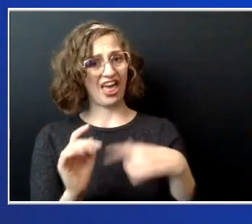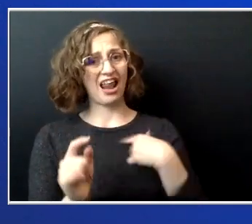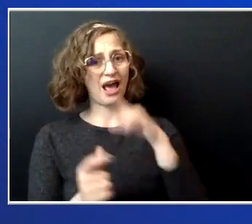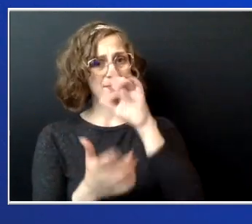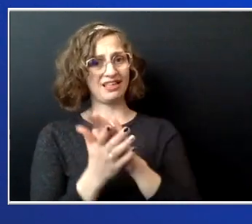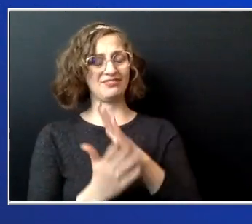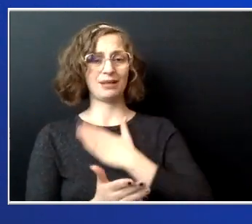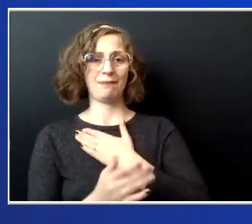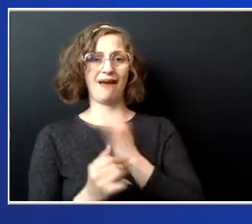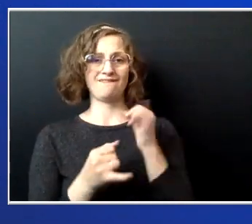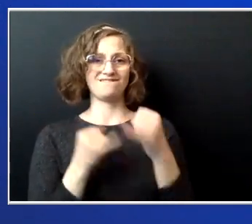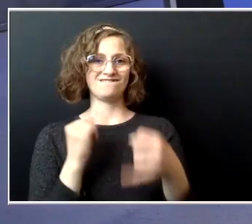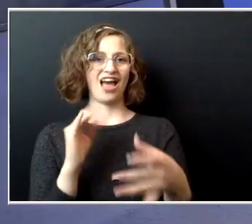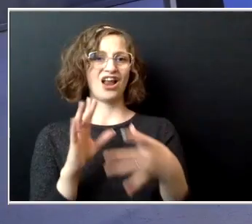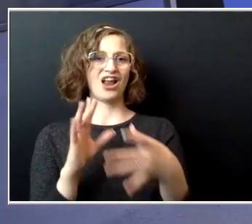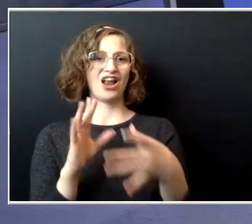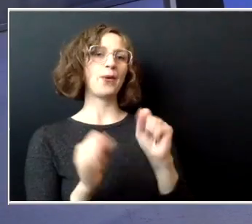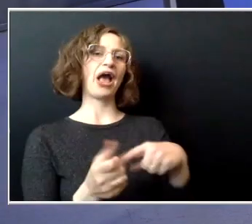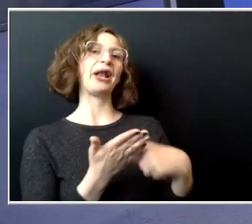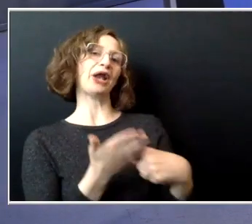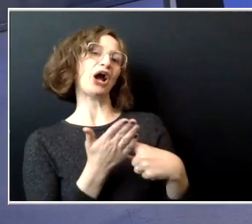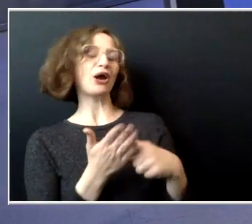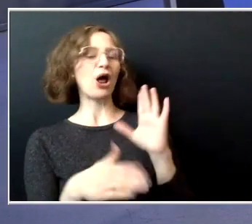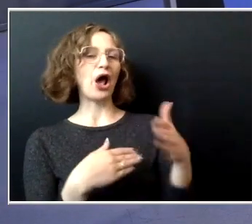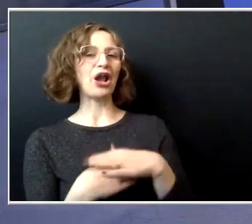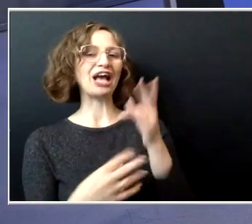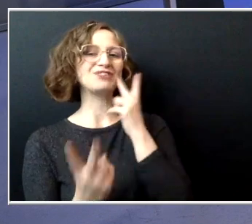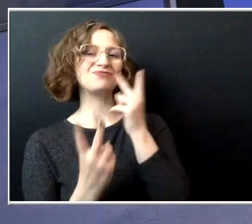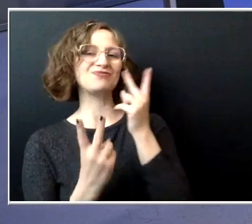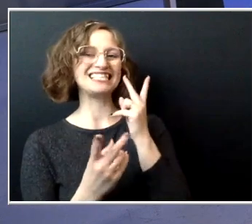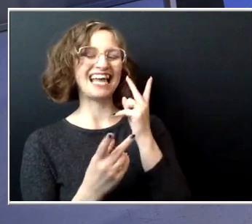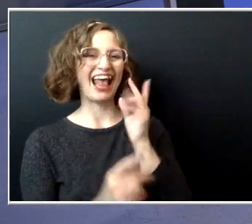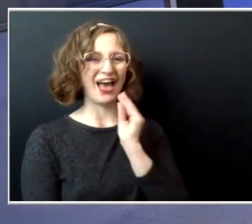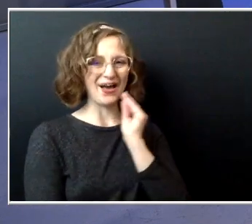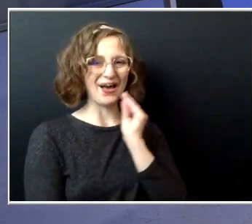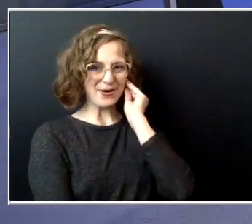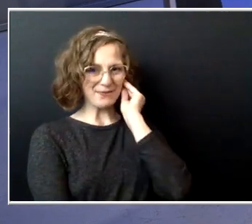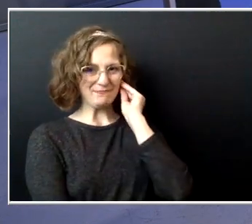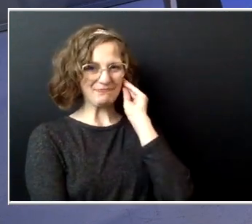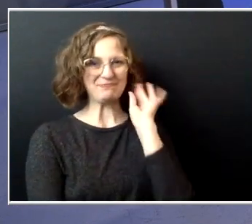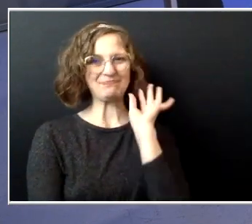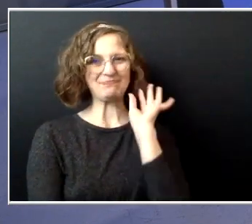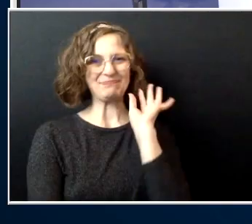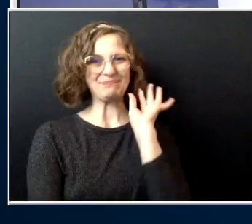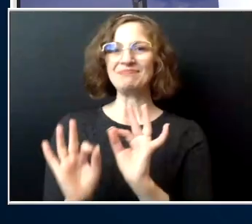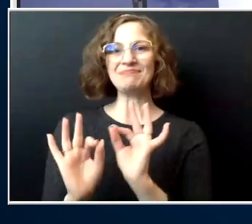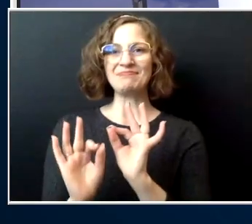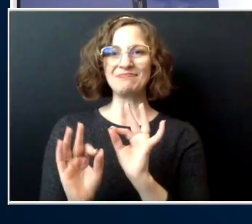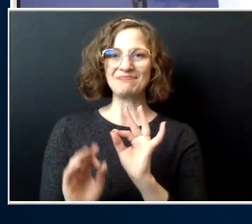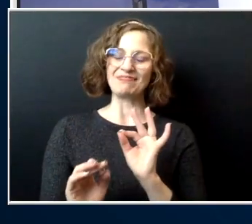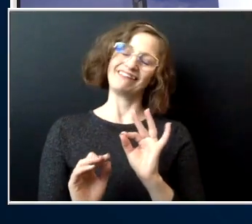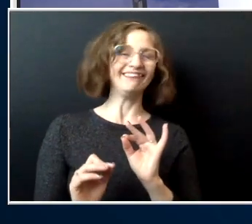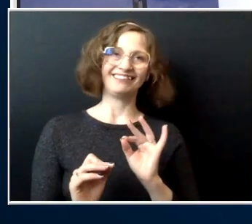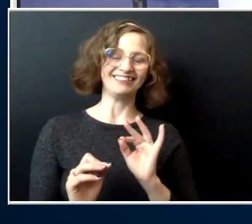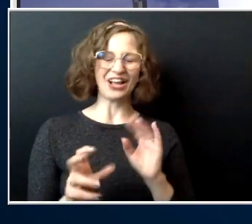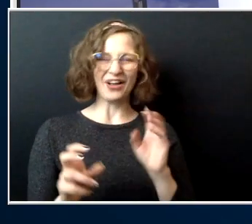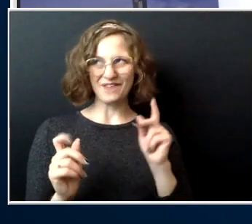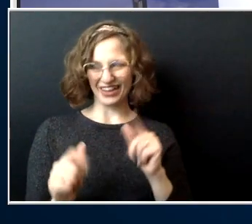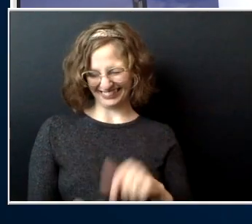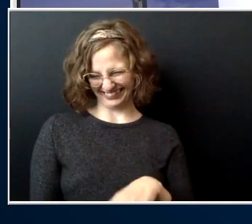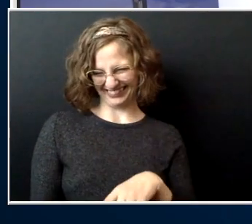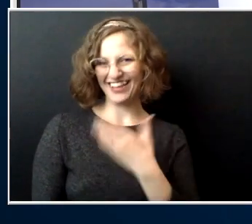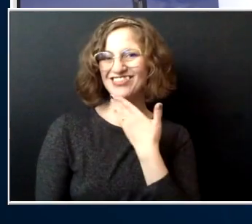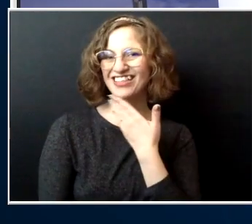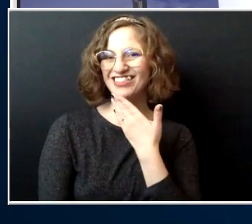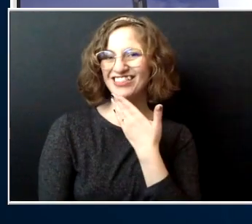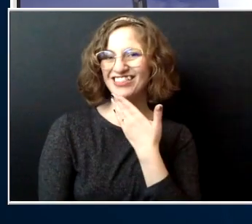talk about our next visit at home. Program. Excellent. Yeah, I got out. I maneuvered on that one. Thank you. Thank you for being on the